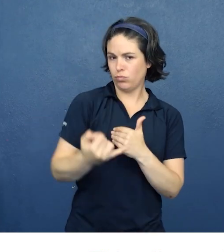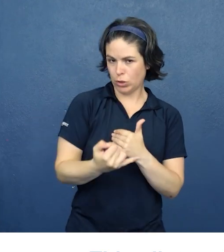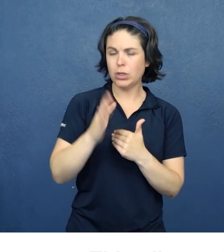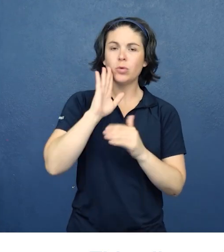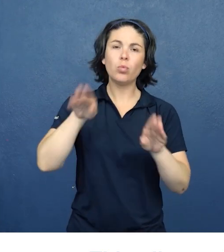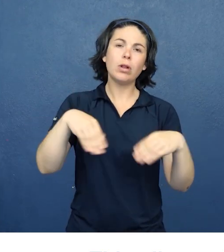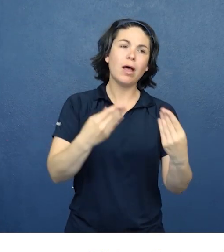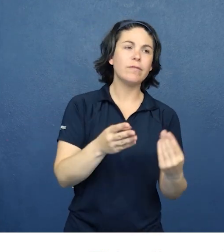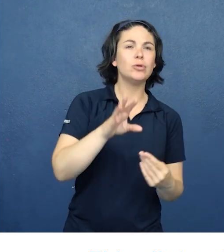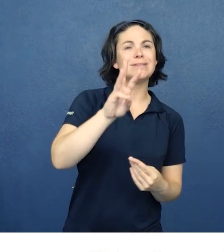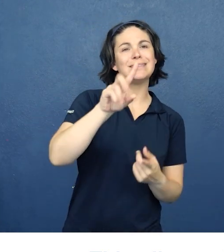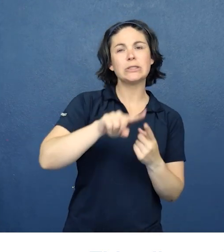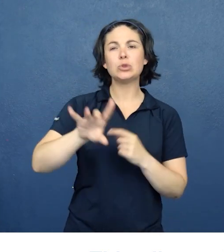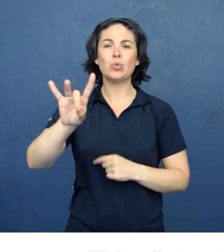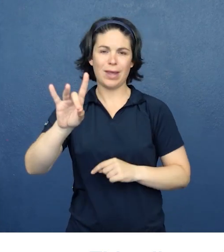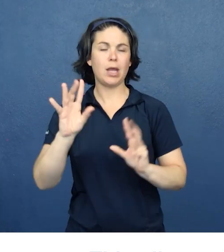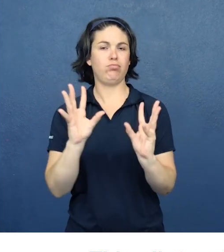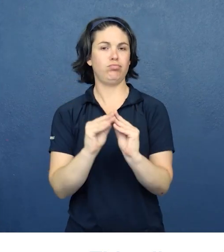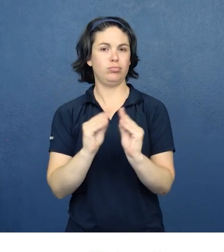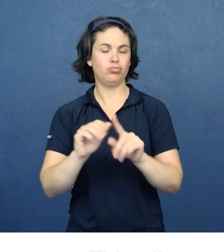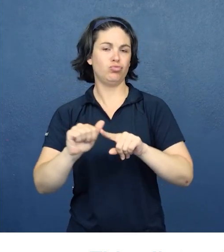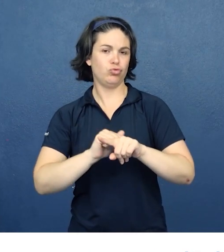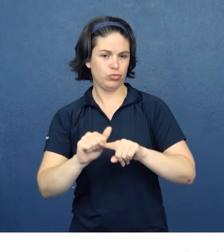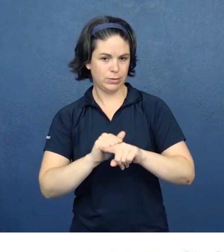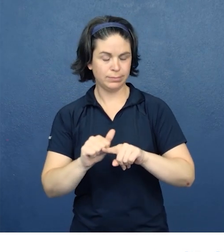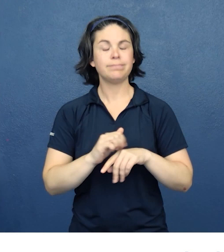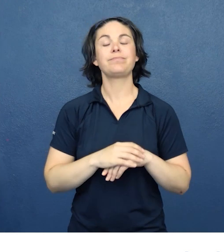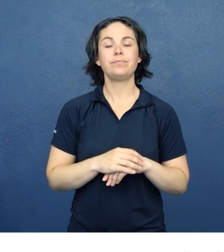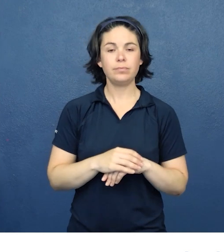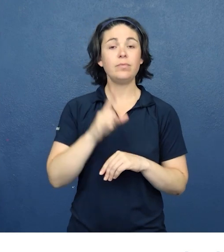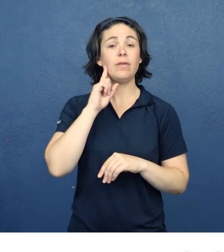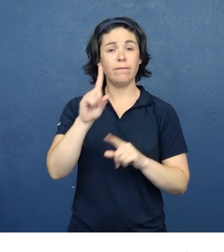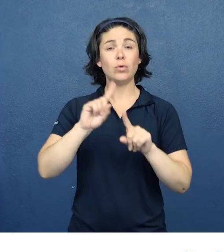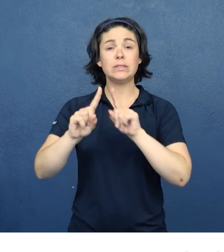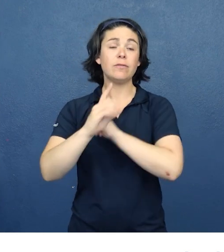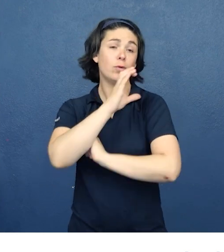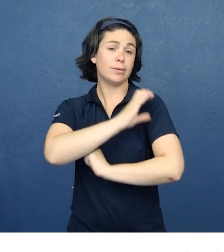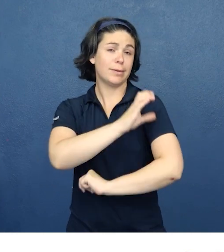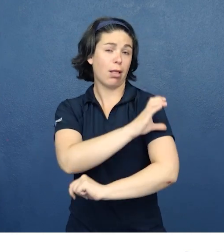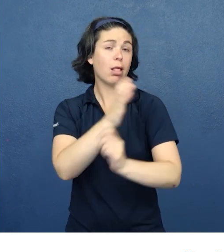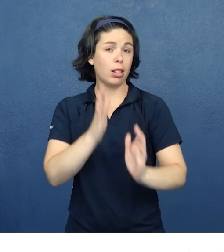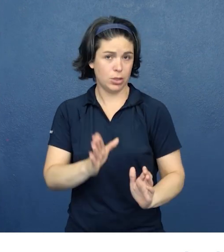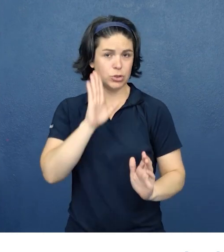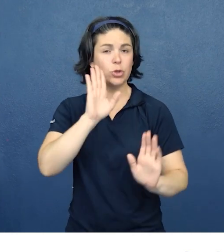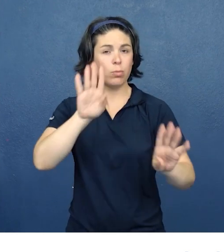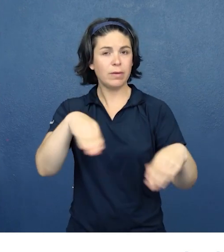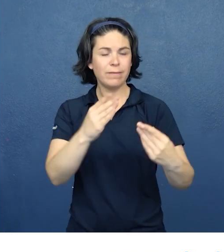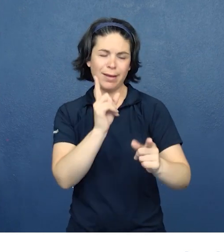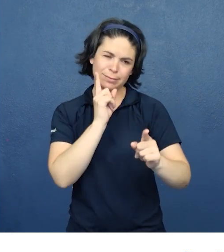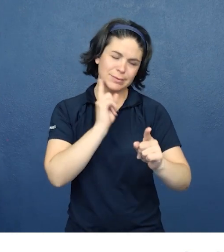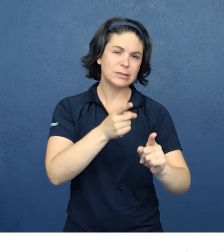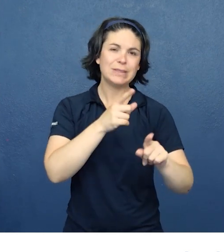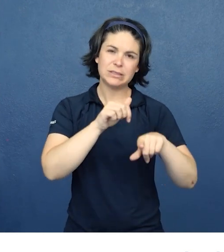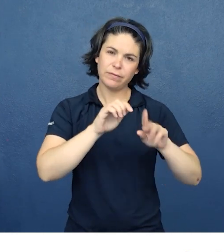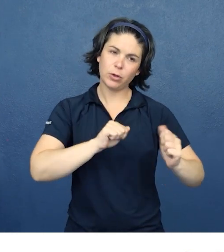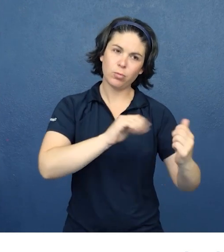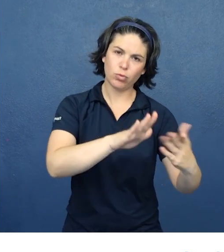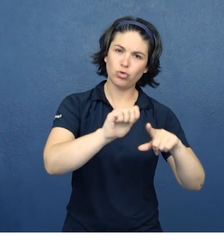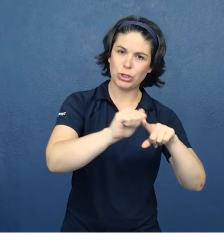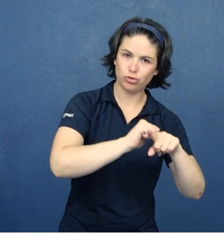free sessions to suicide loss survivors through community-based clinicians who will be trained in a specific approach to support suicide